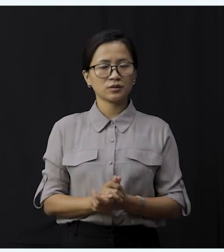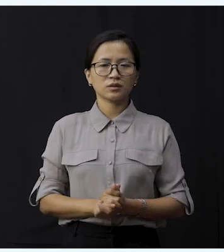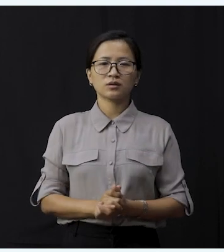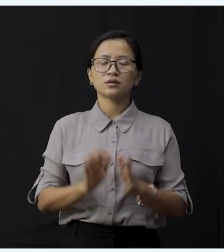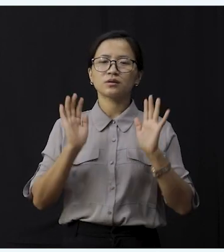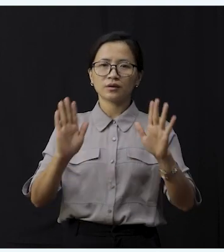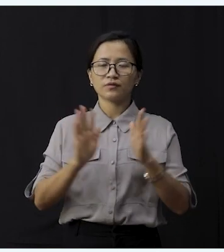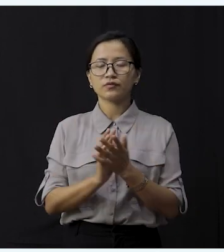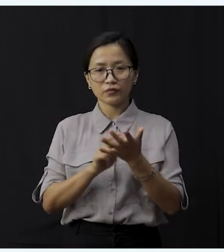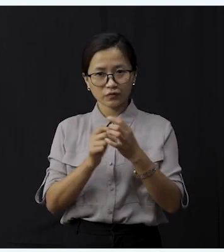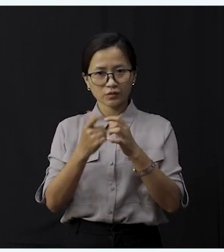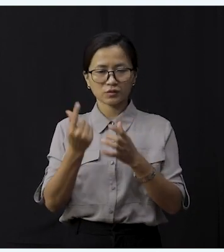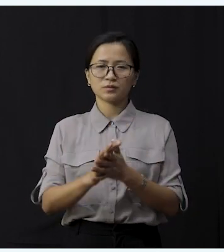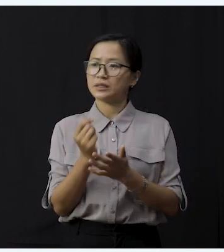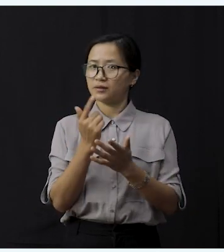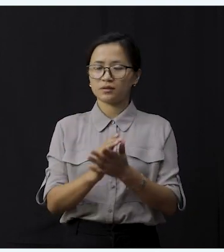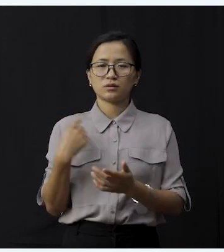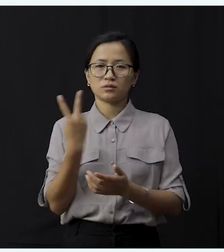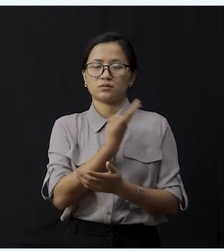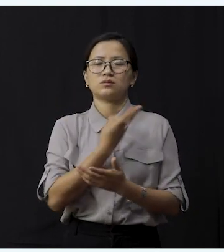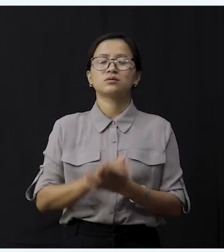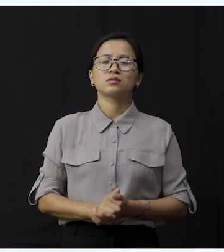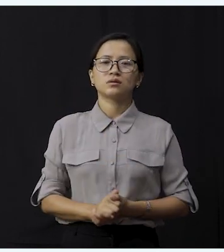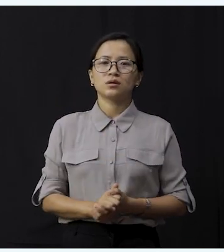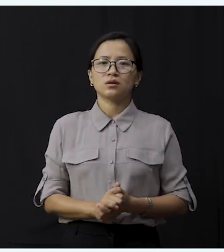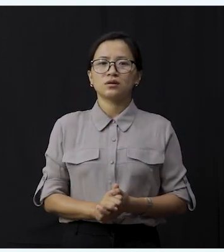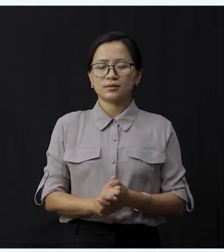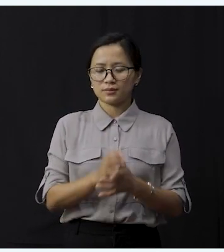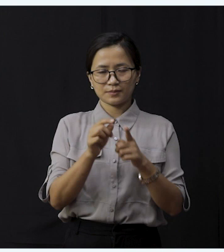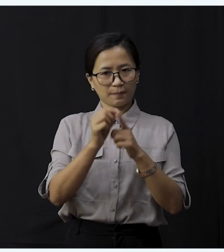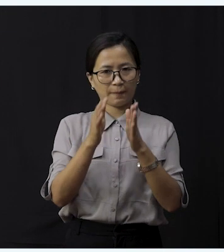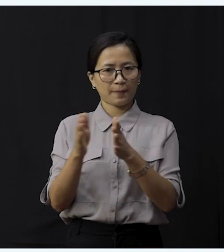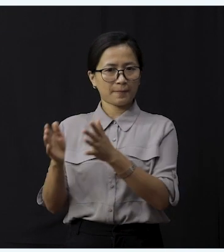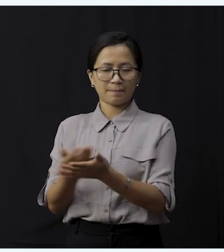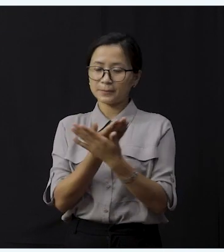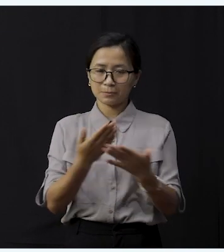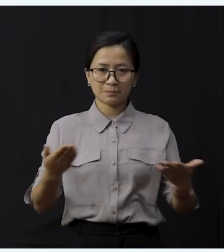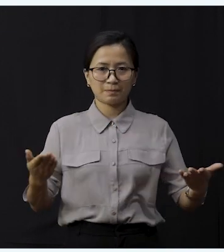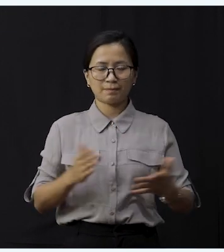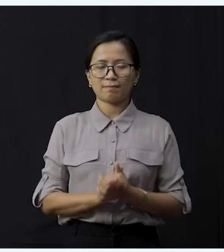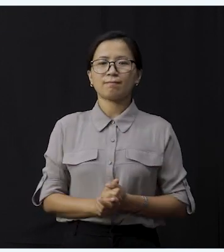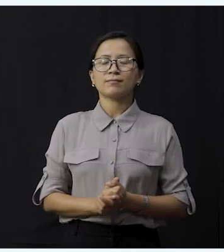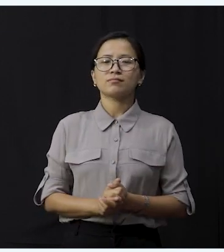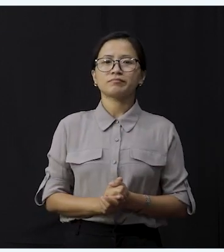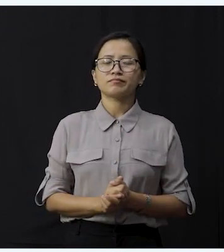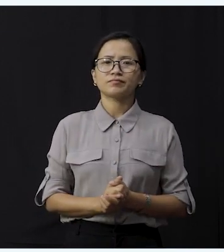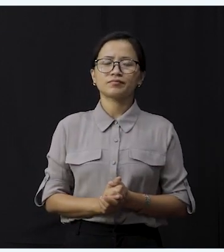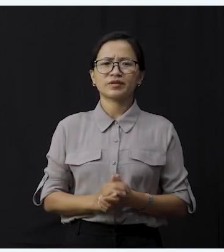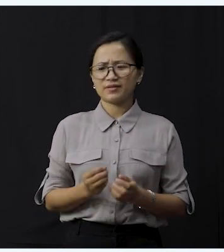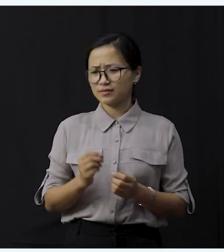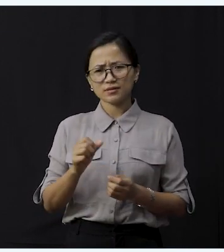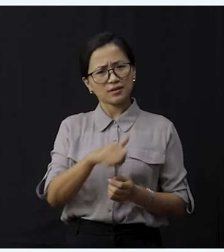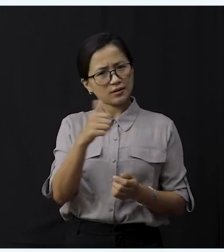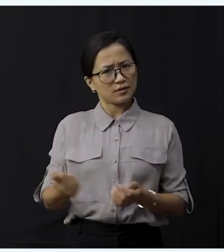that have a value and that belongs to us are called as a property. I'm repeating again, property means